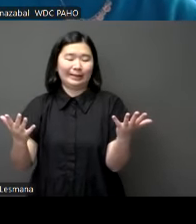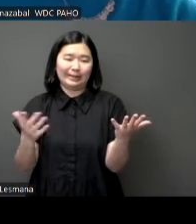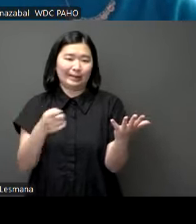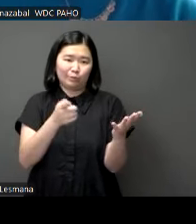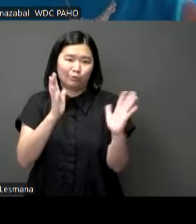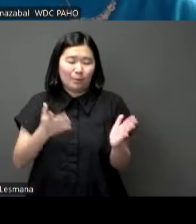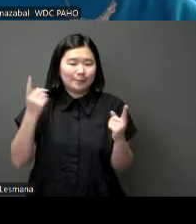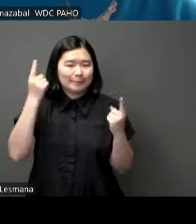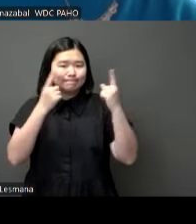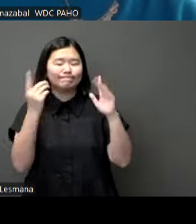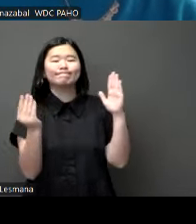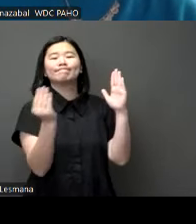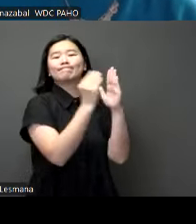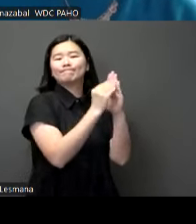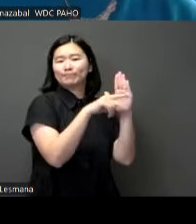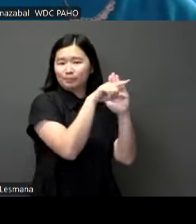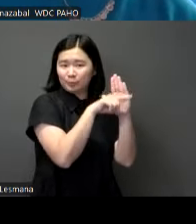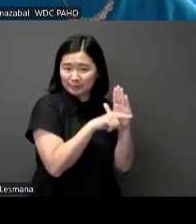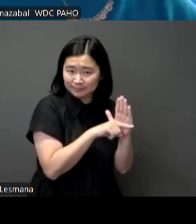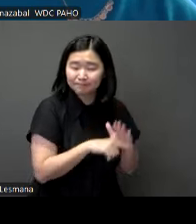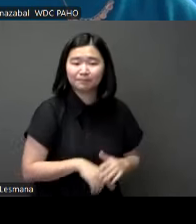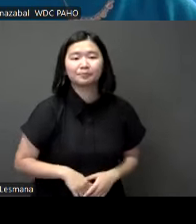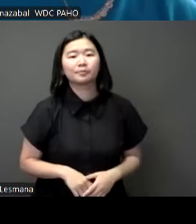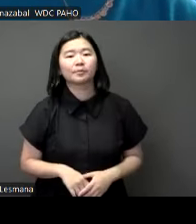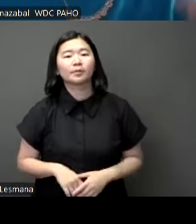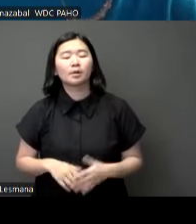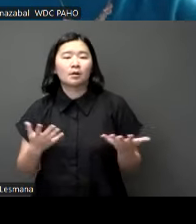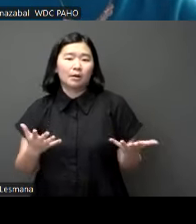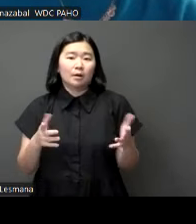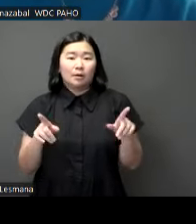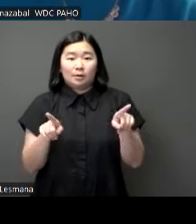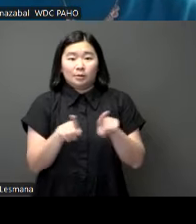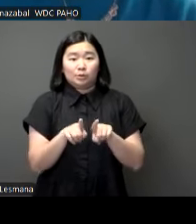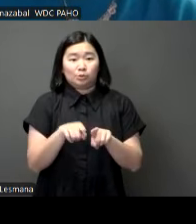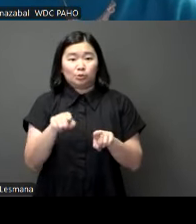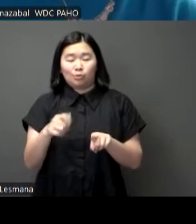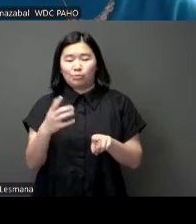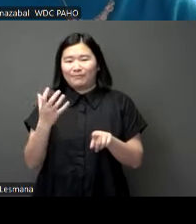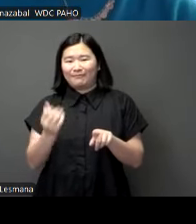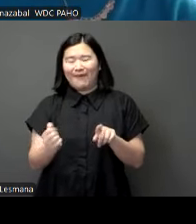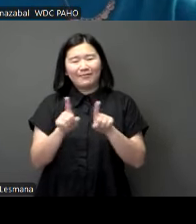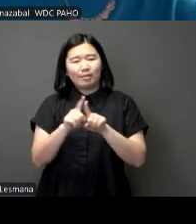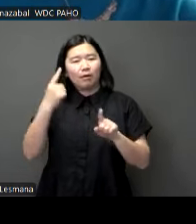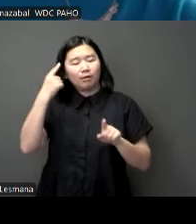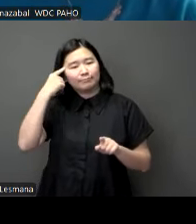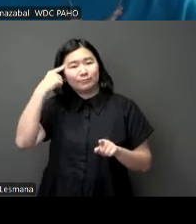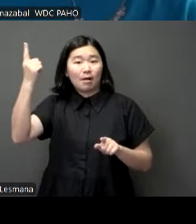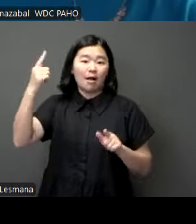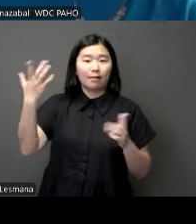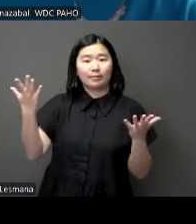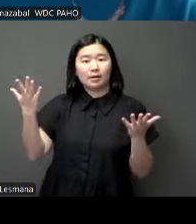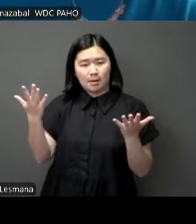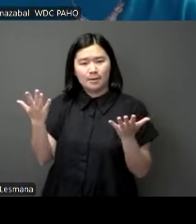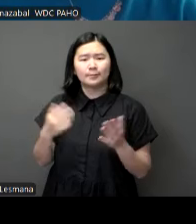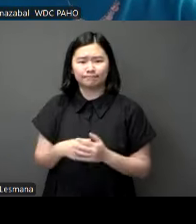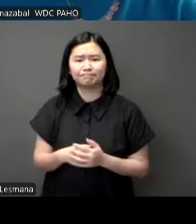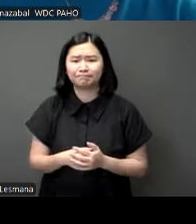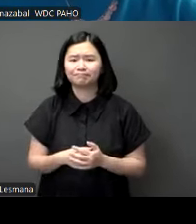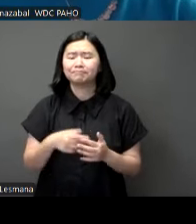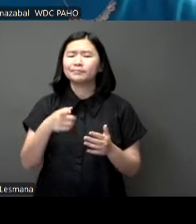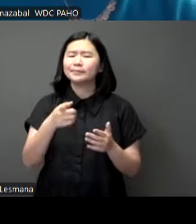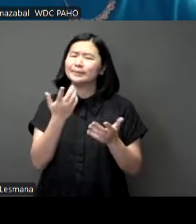now in the preliminary phase. Each one of these domains is present as part of some programs. We have the cardiovascular program, we